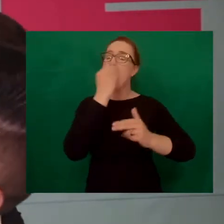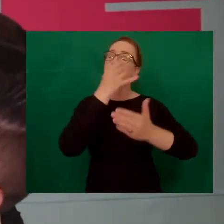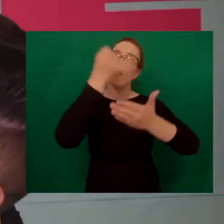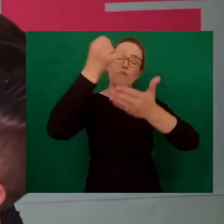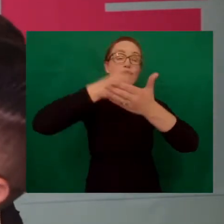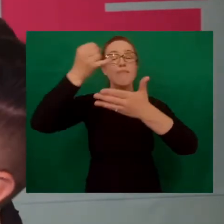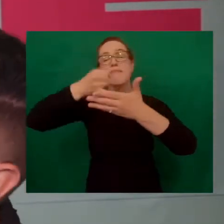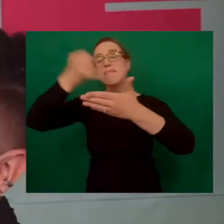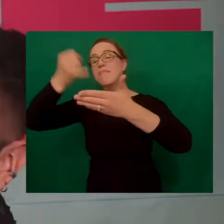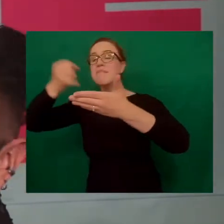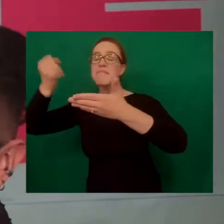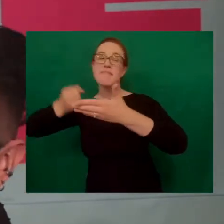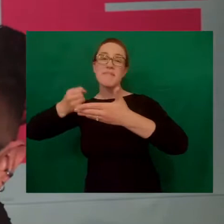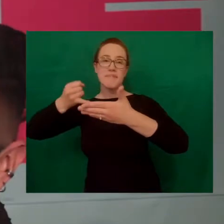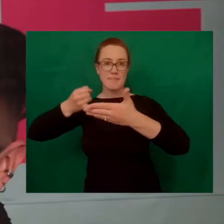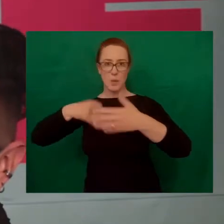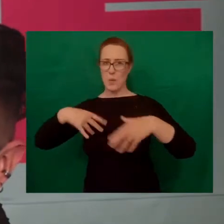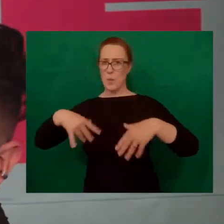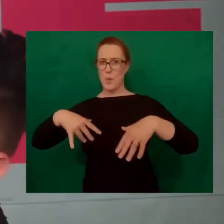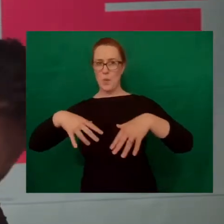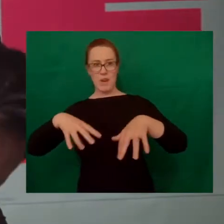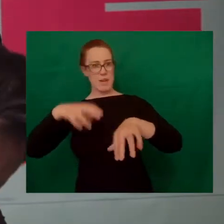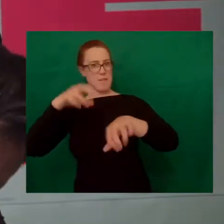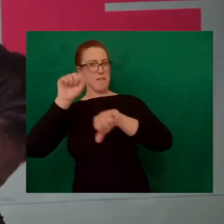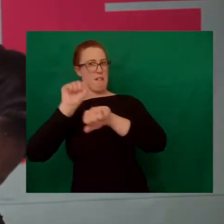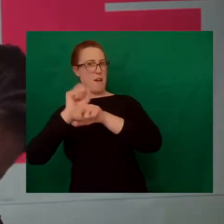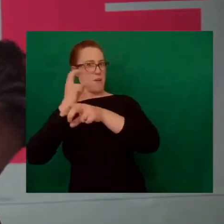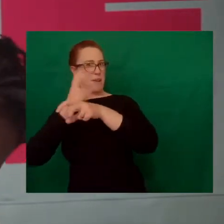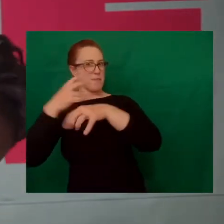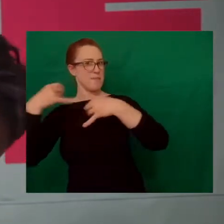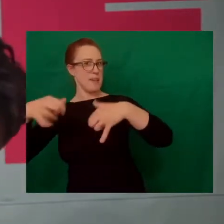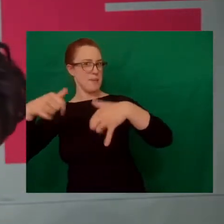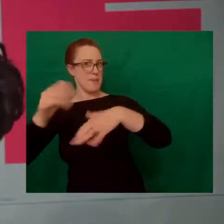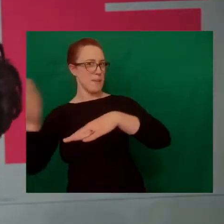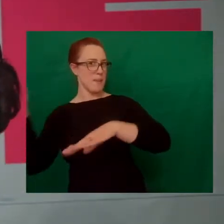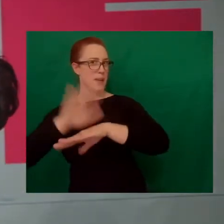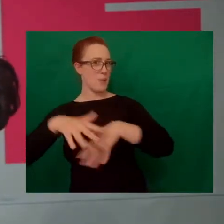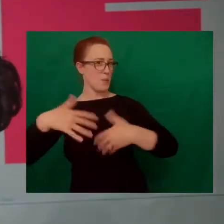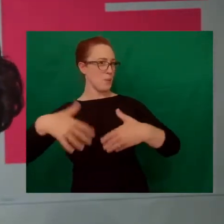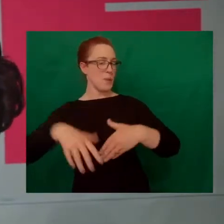flowers. Very hard at work playing.